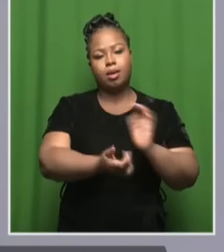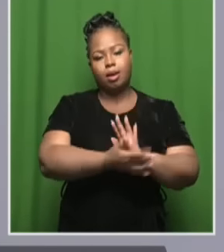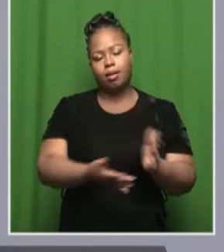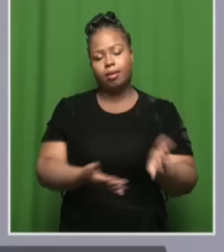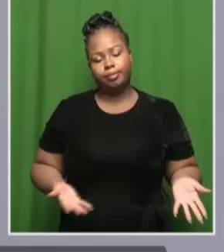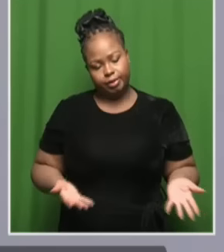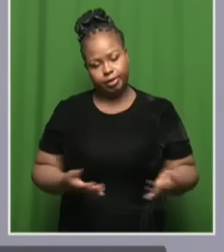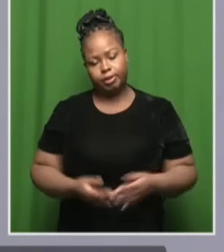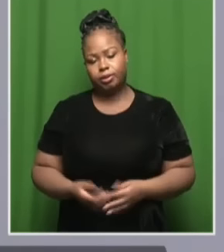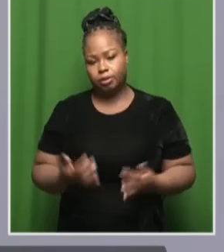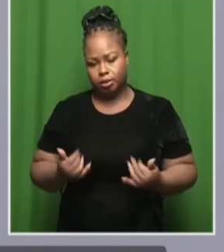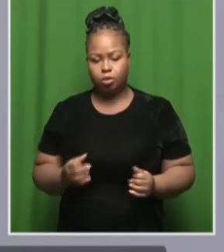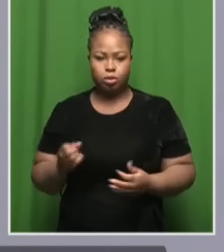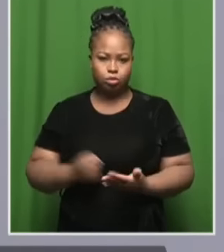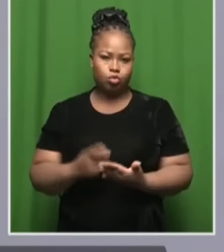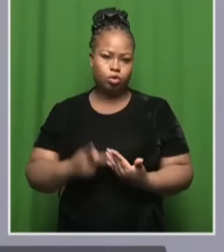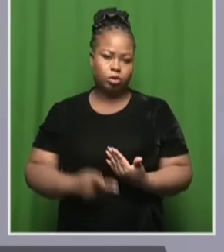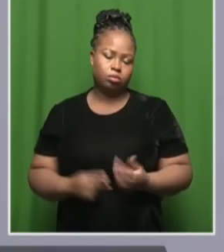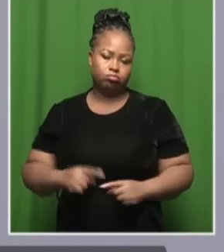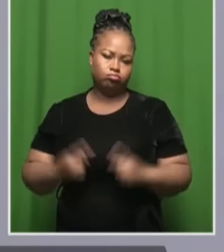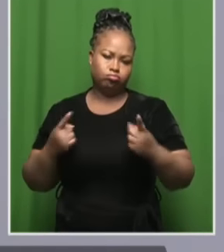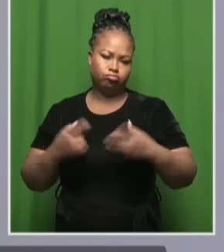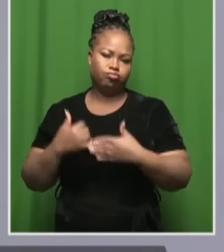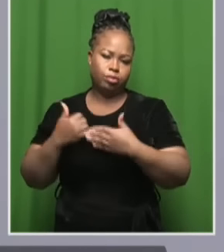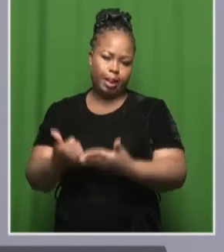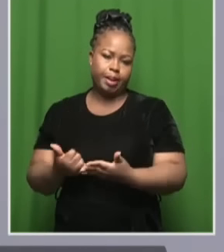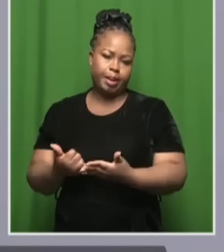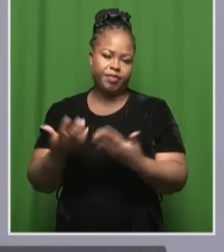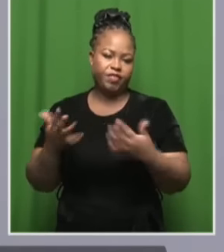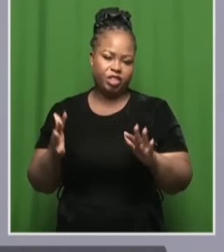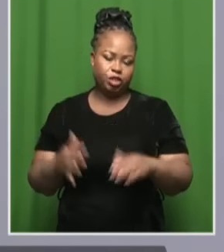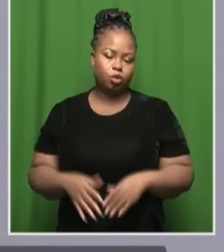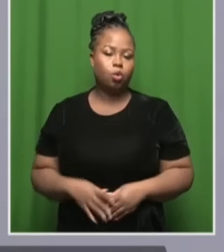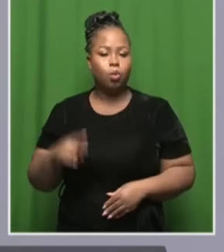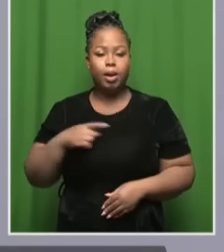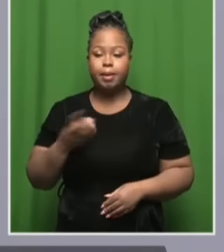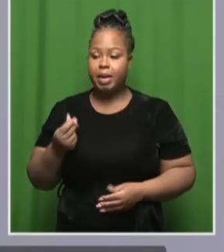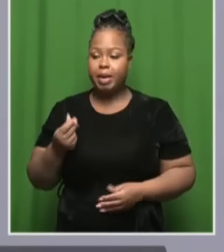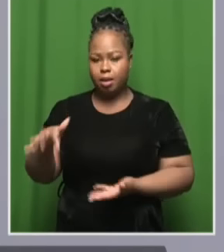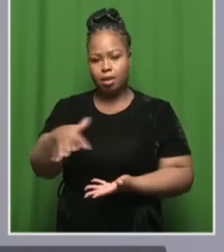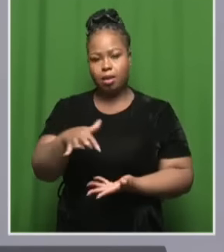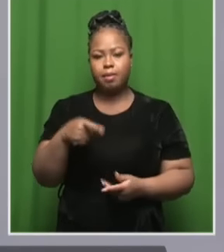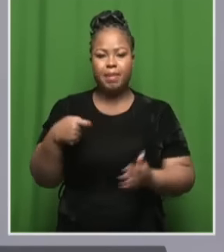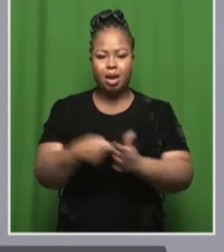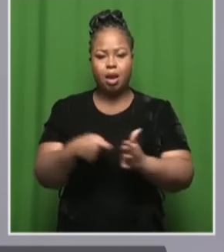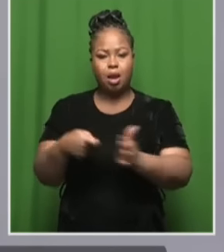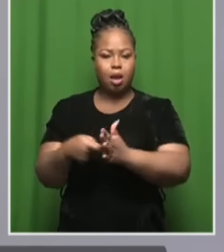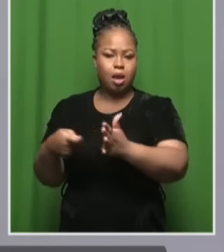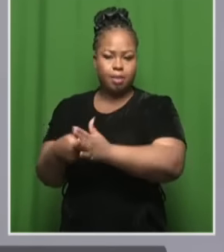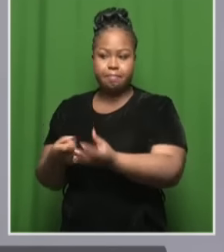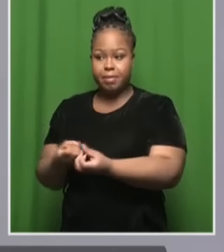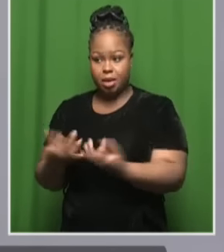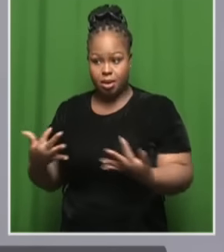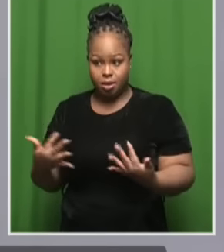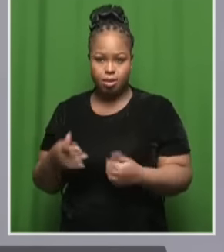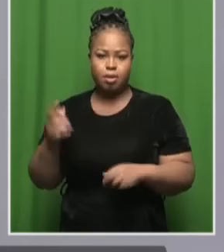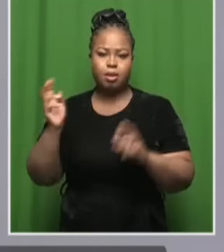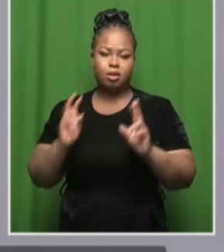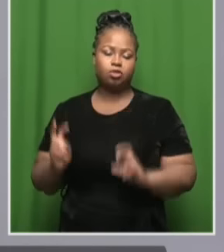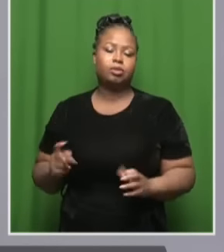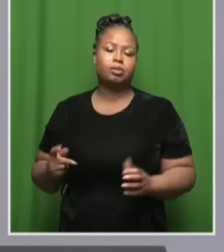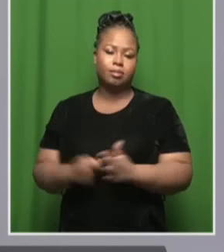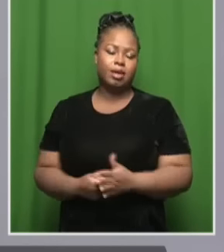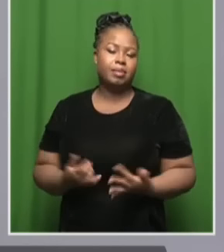really made substantial difference in terms of boosting the revenue from the sales of electricity. So as we speak now, we are